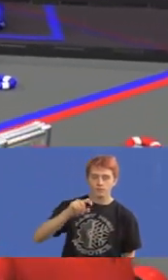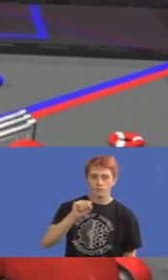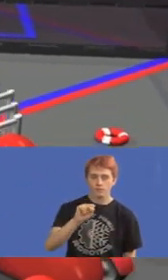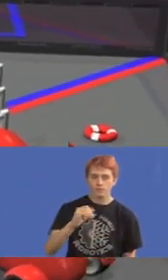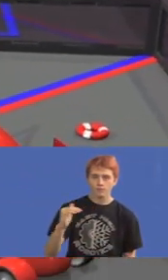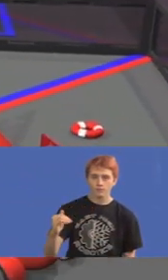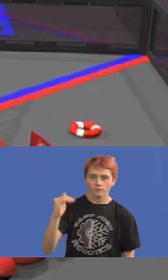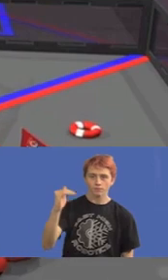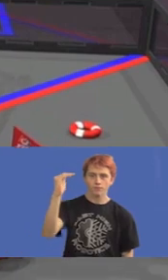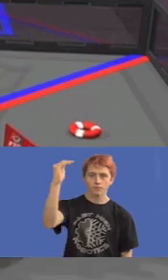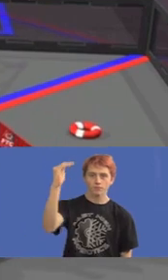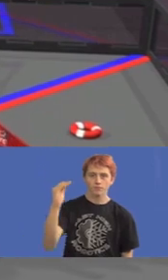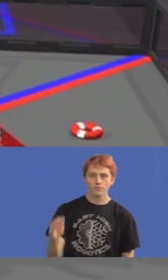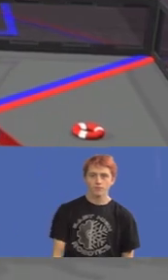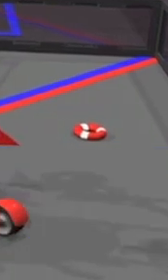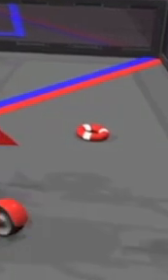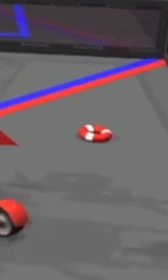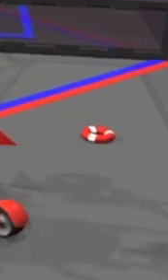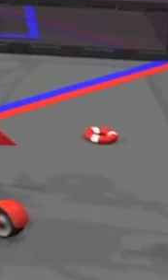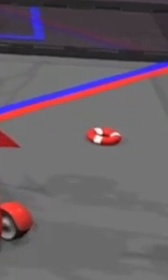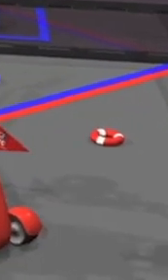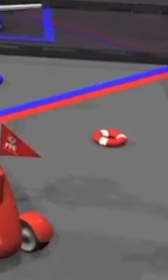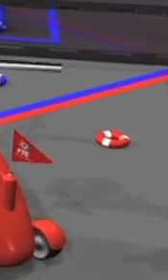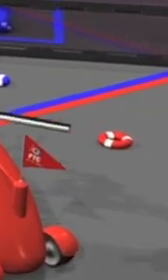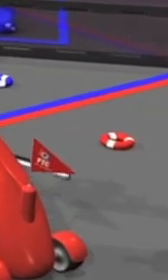points depending on the height.